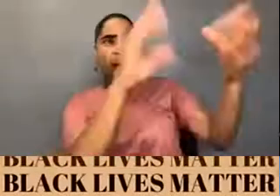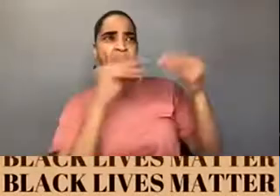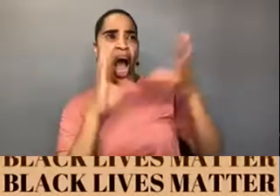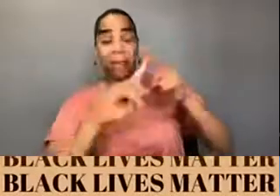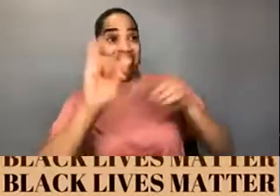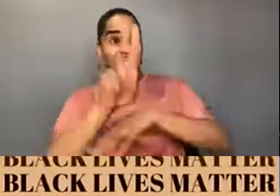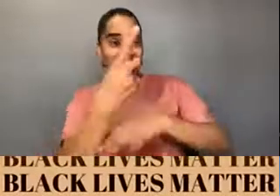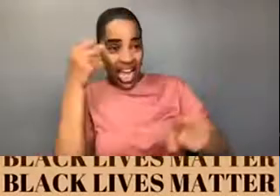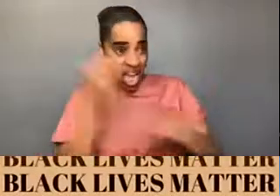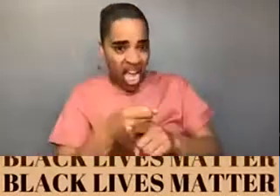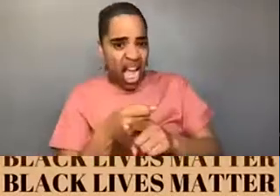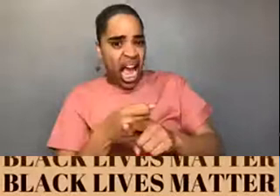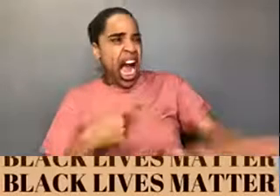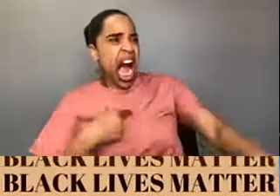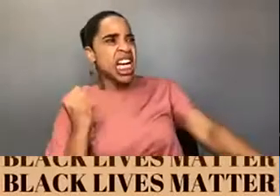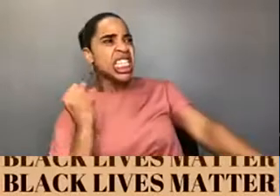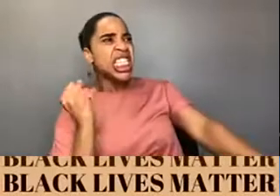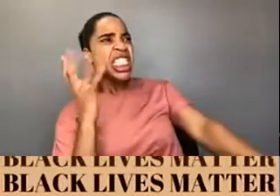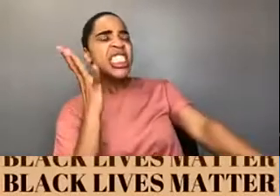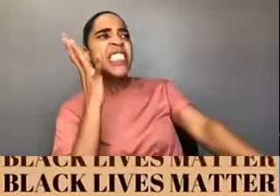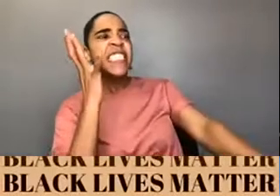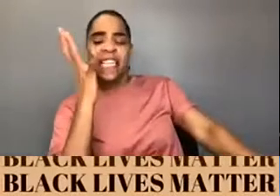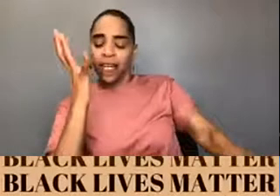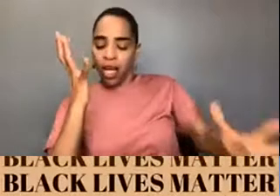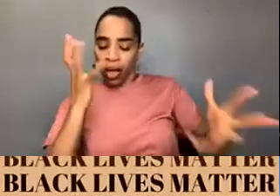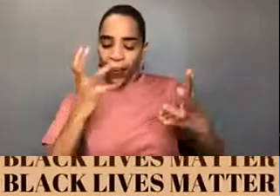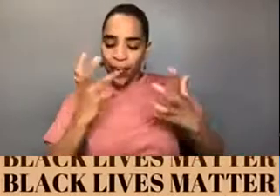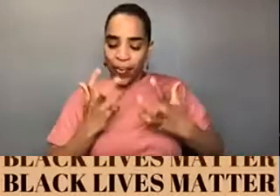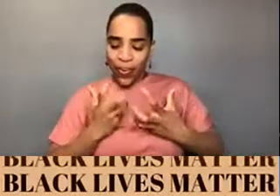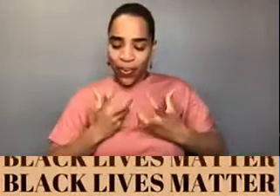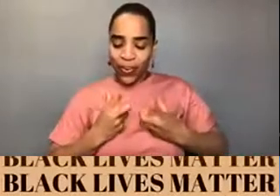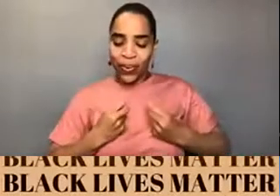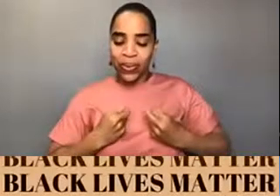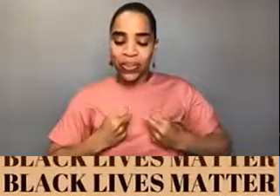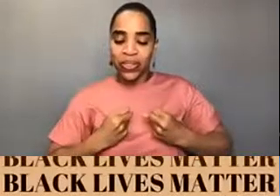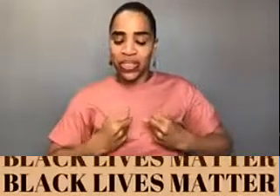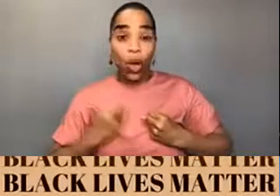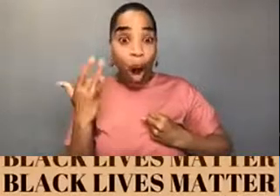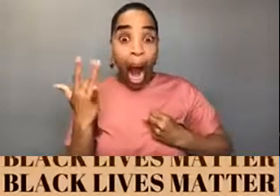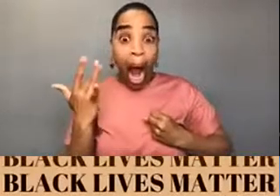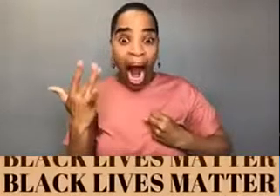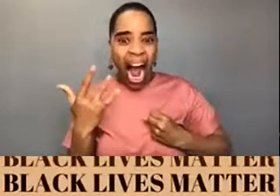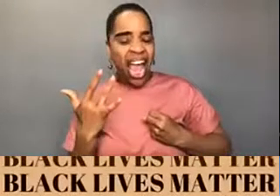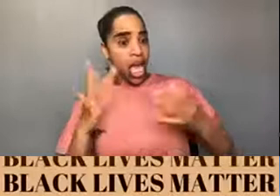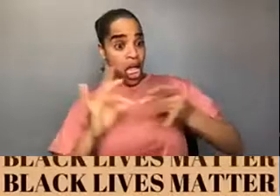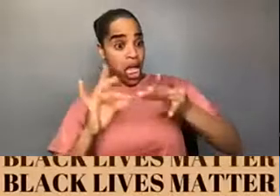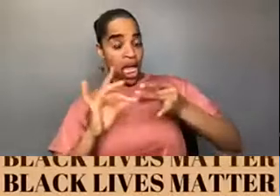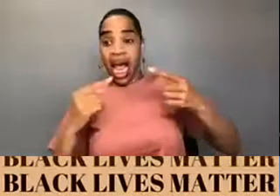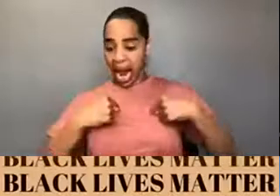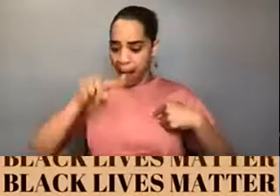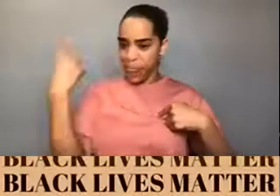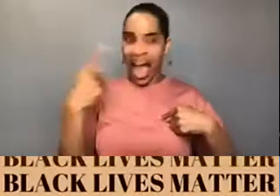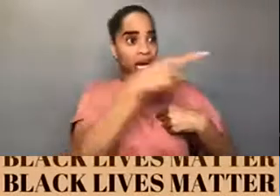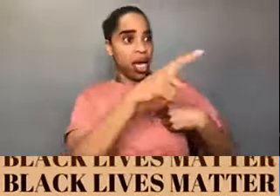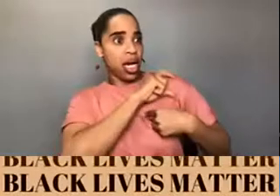instead I picked it up like a shard of glass, scared of what might happen if I didn't hold on to it carefully, because I know that this much melanin, that uniform,